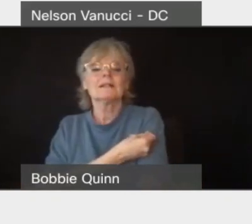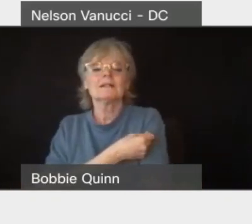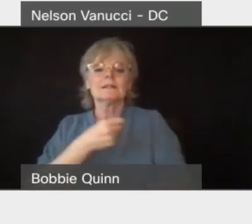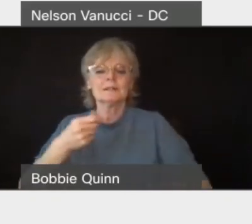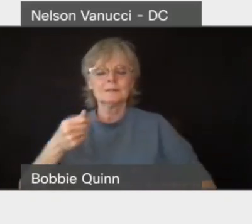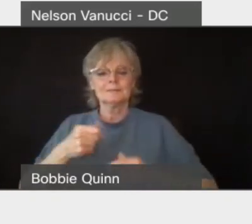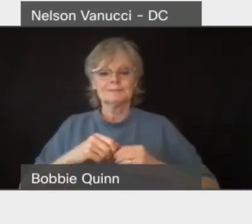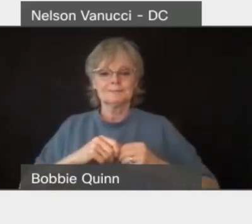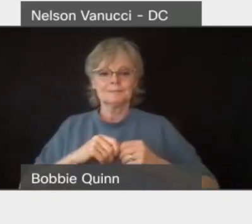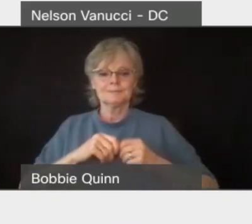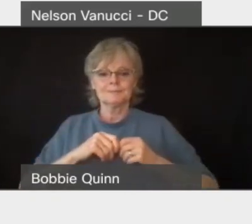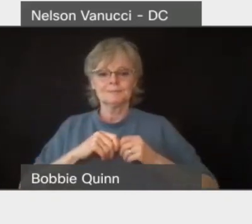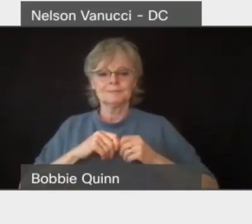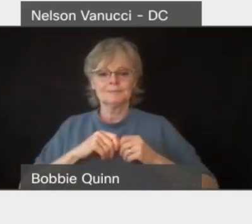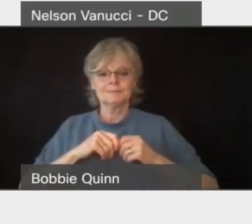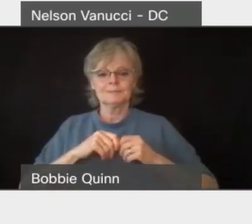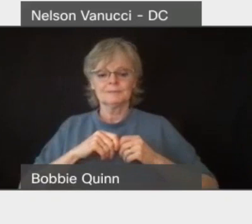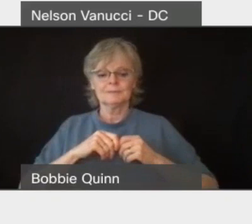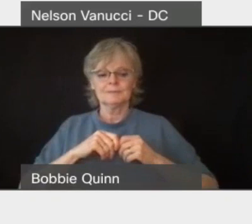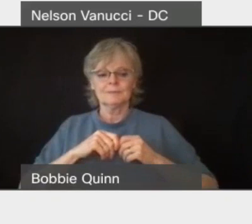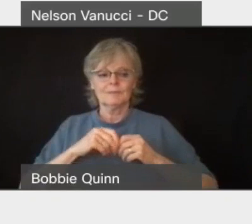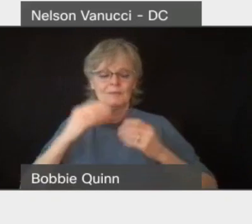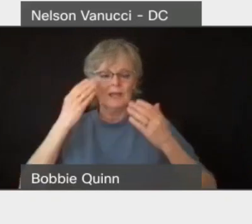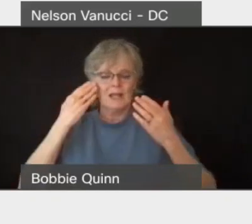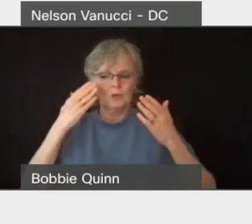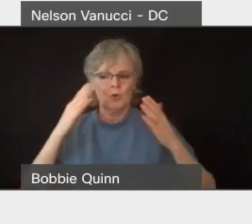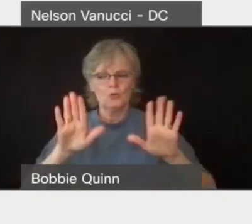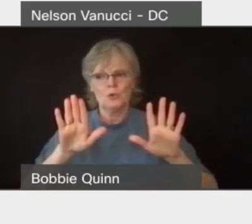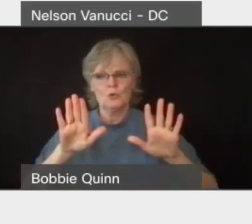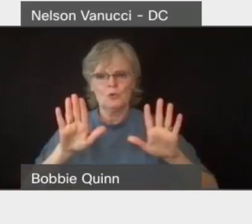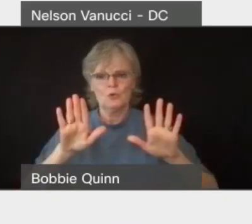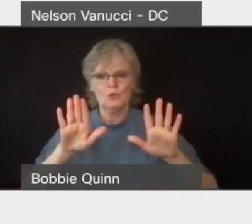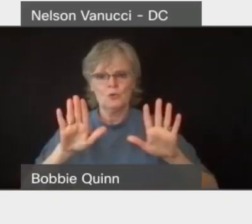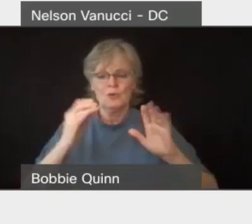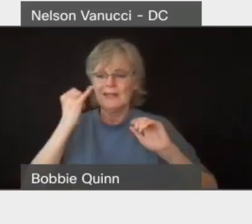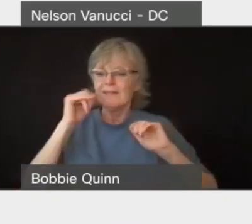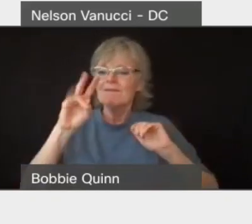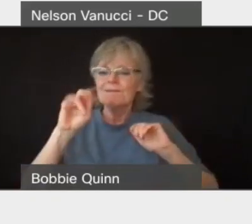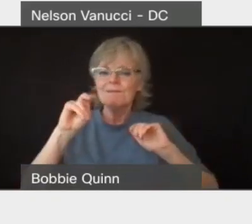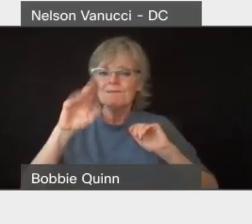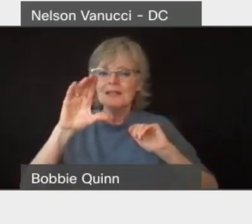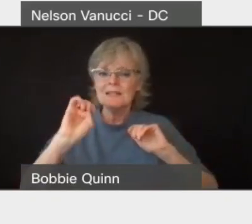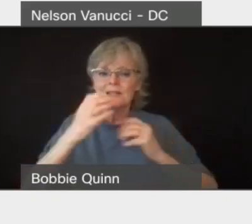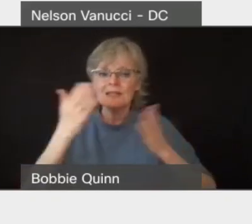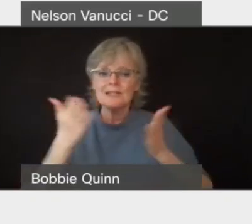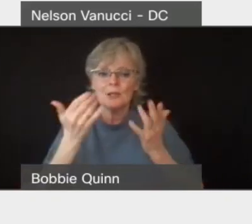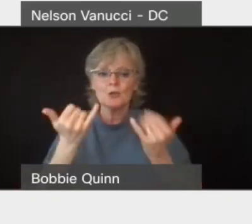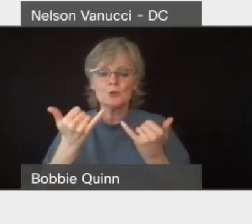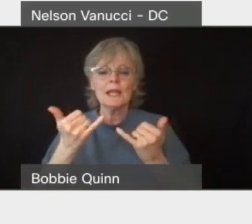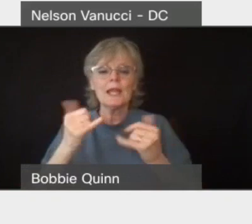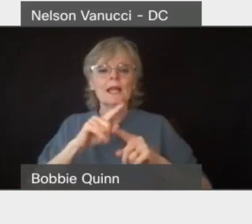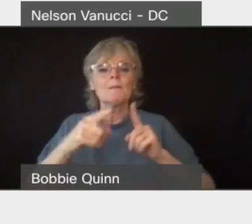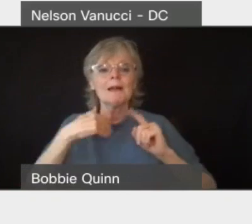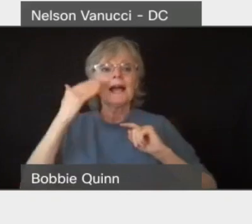know if we have Vince with us today. I know that